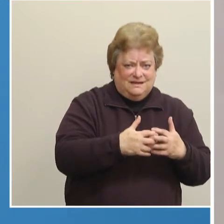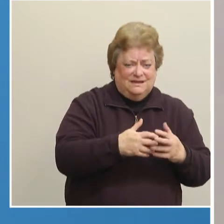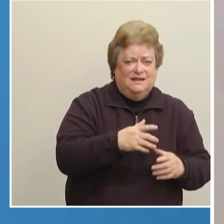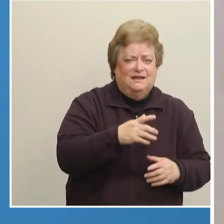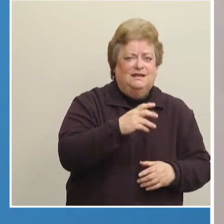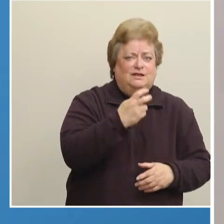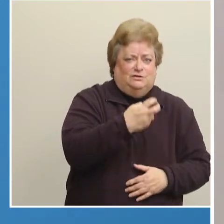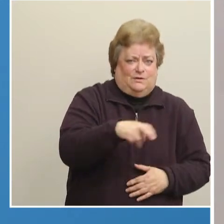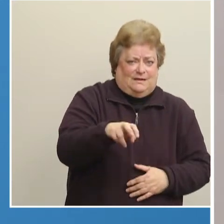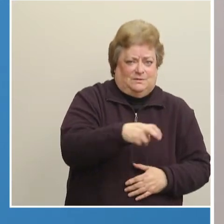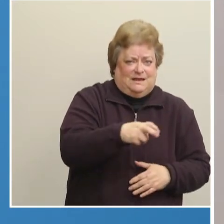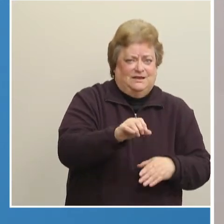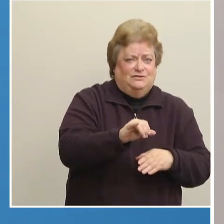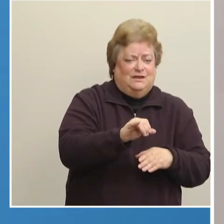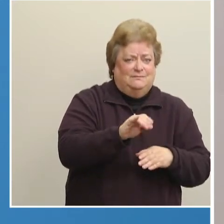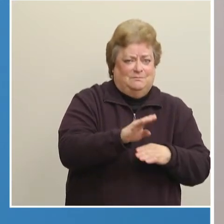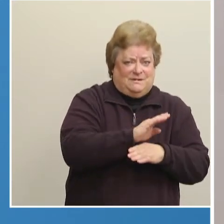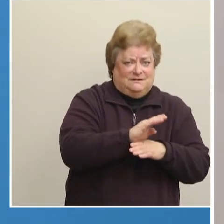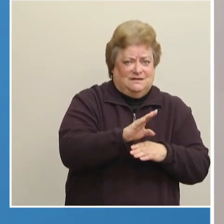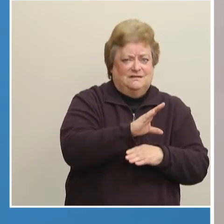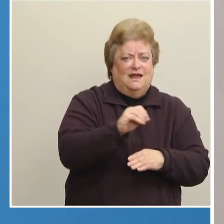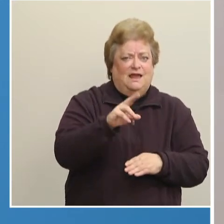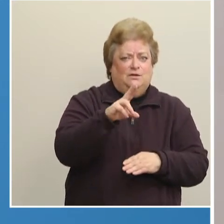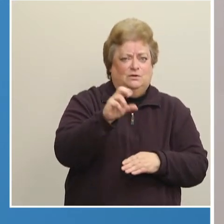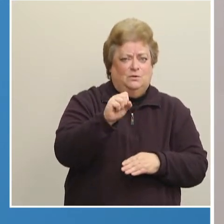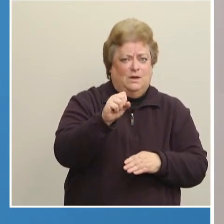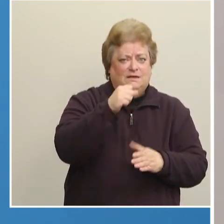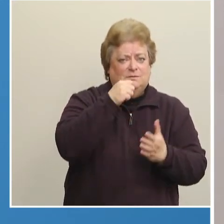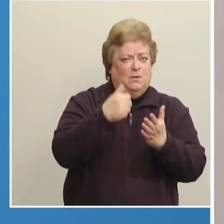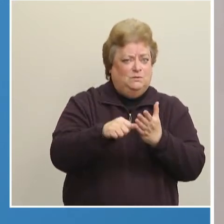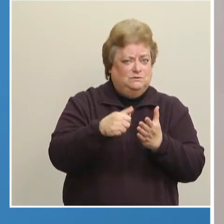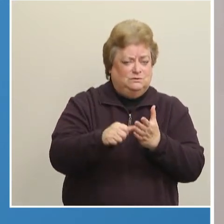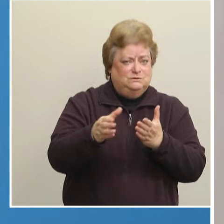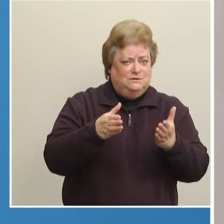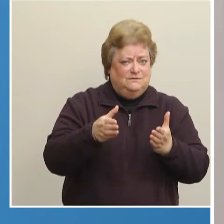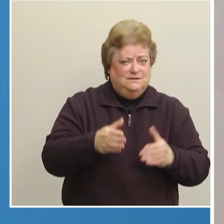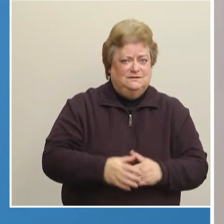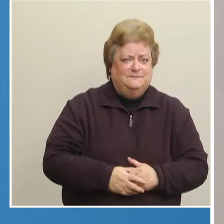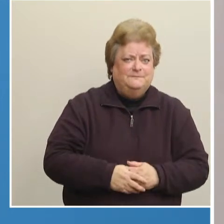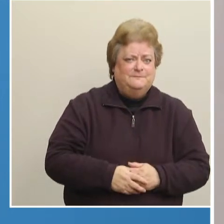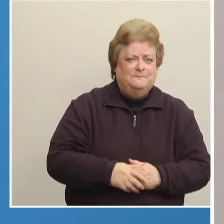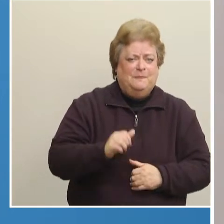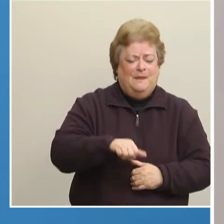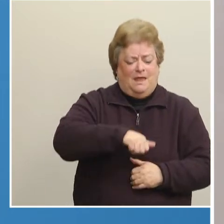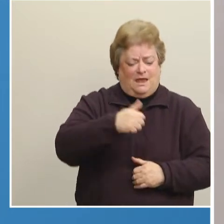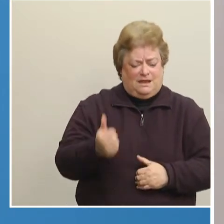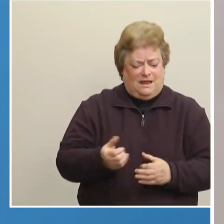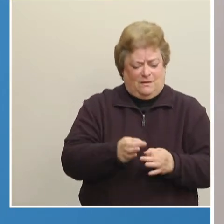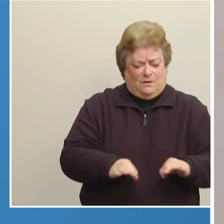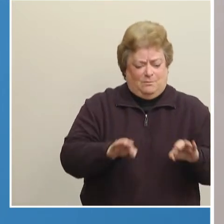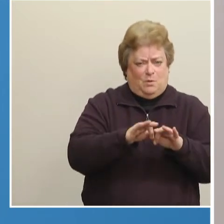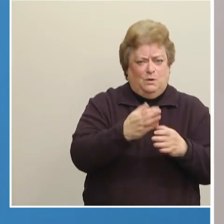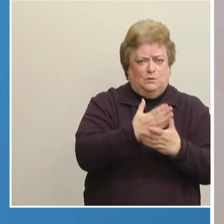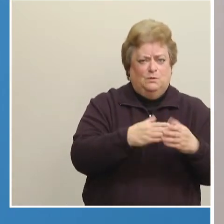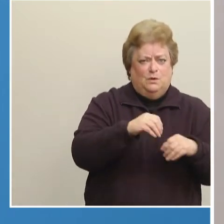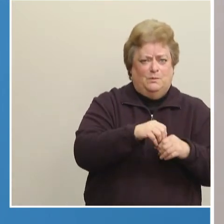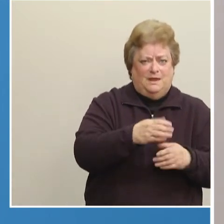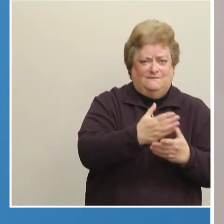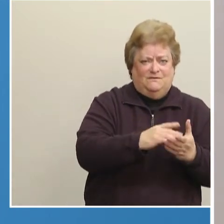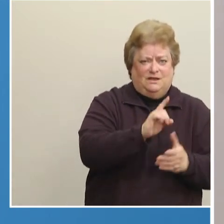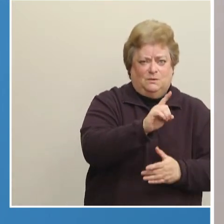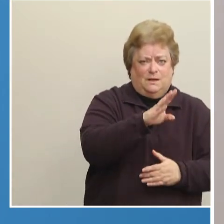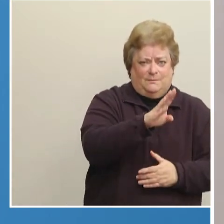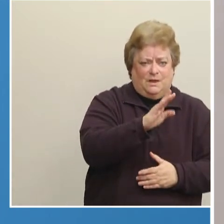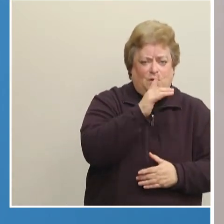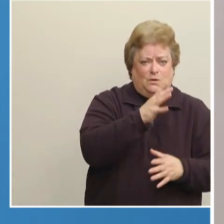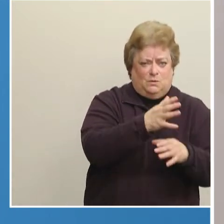transportation industry, and the U.S. Postal Service. Another important group in Phase 1B who received